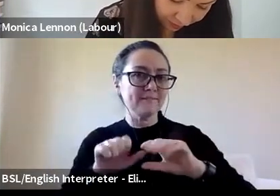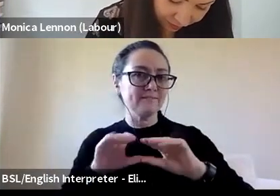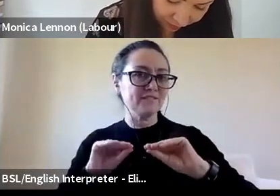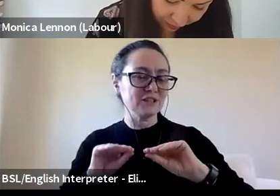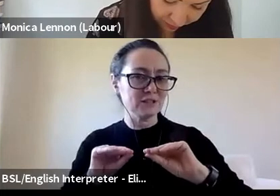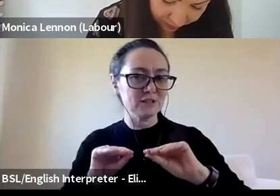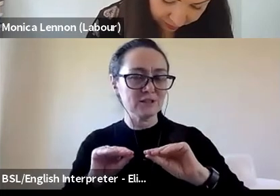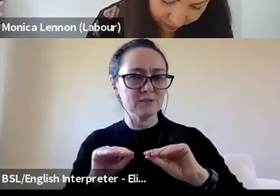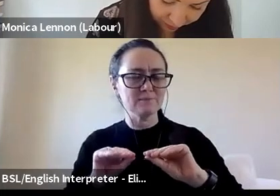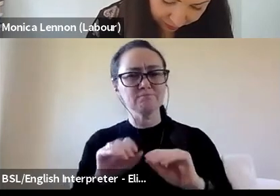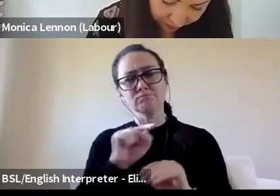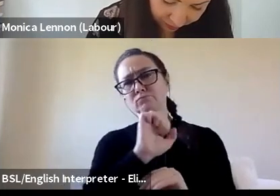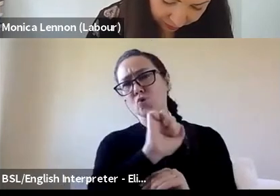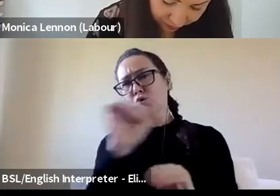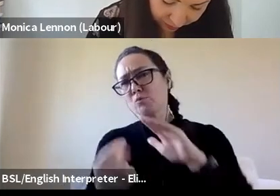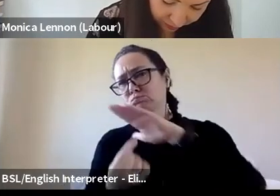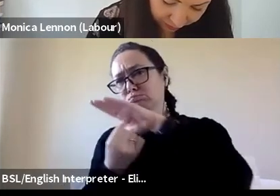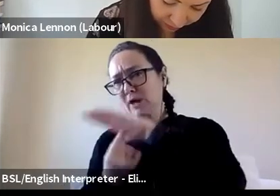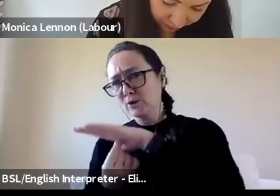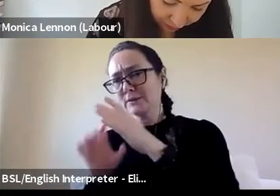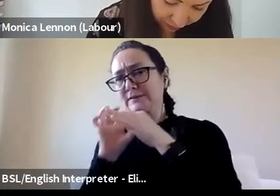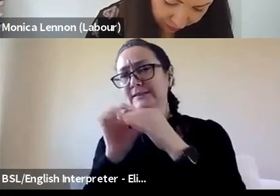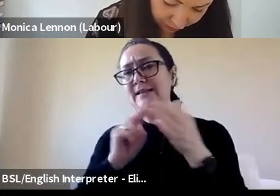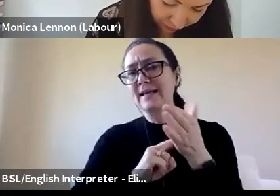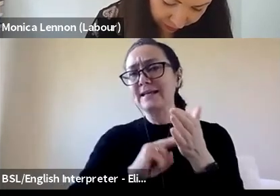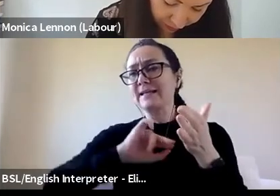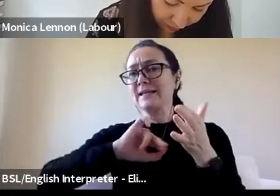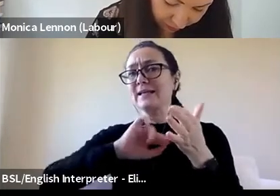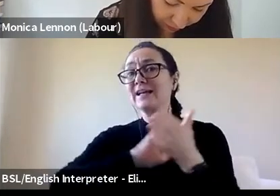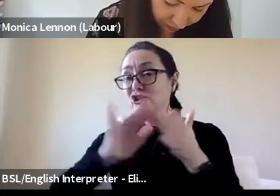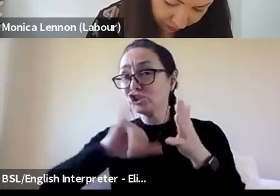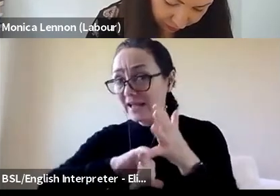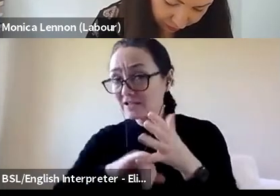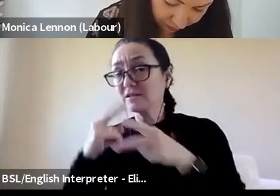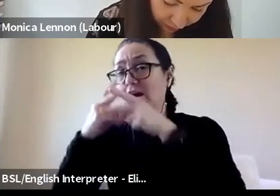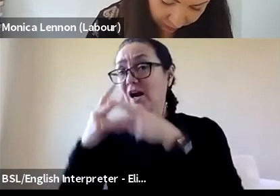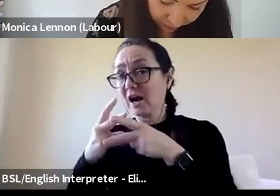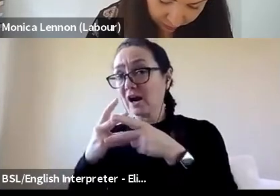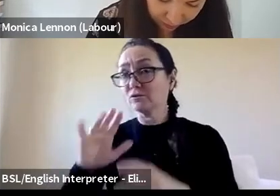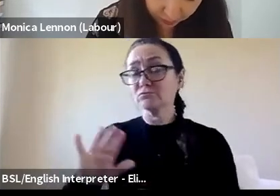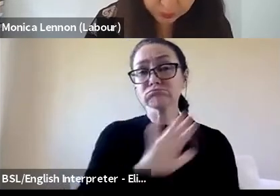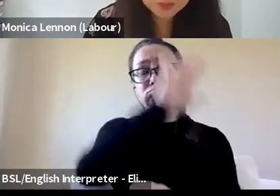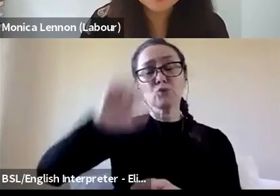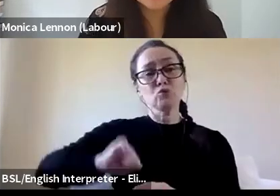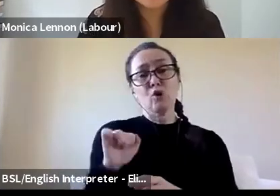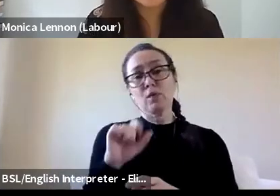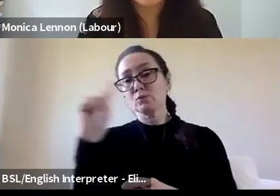in remobilisation of NHS and care in Scotland? Karen, I'm going to come to you